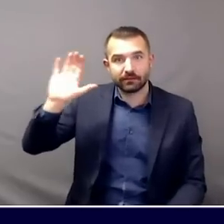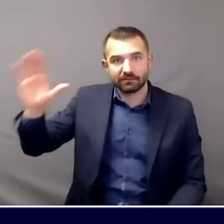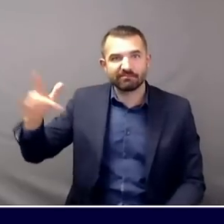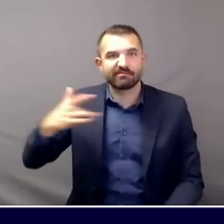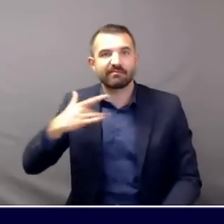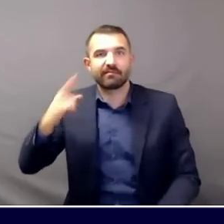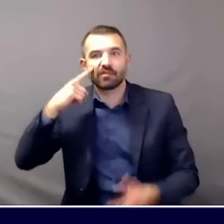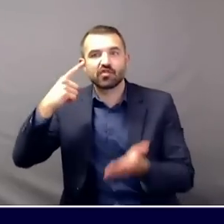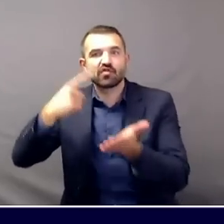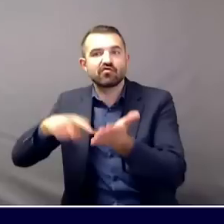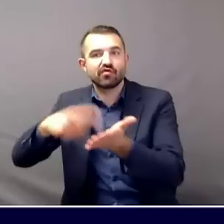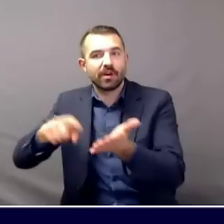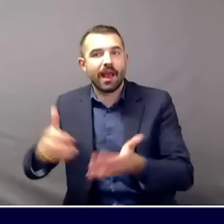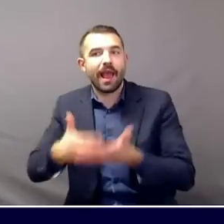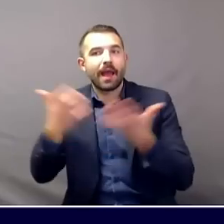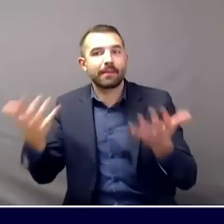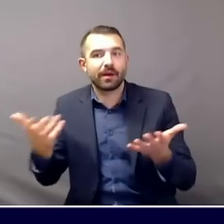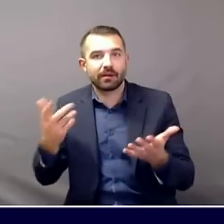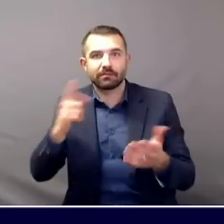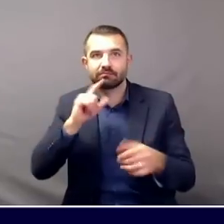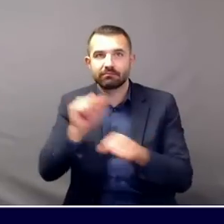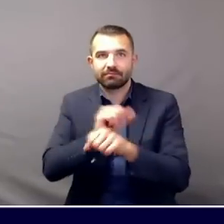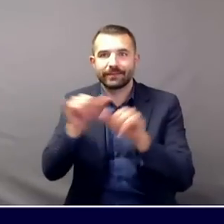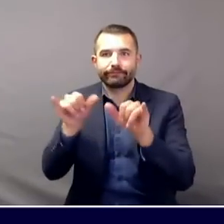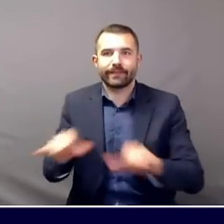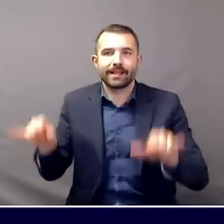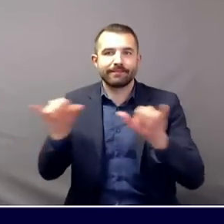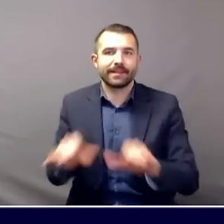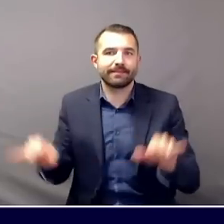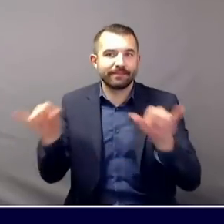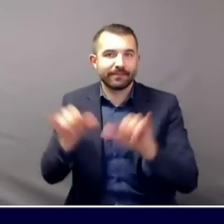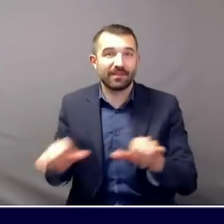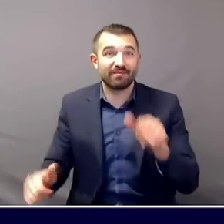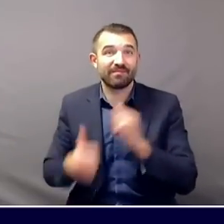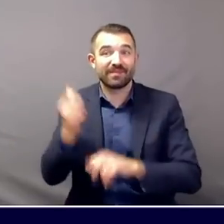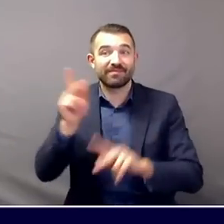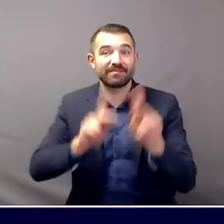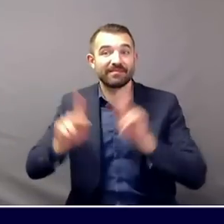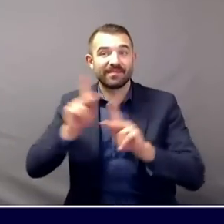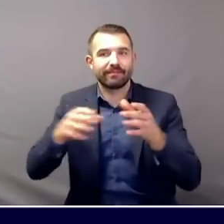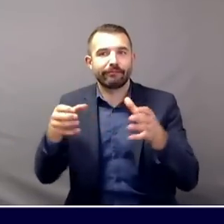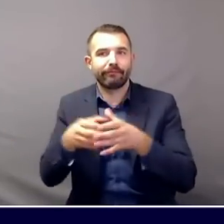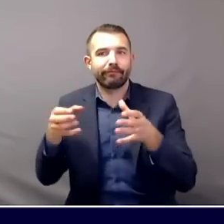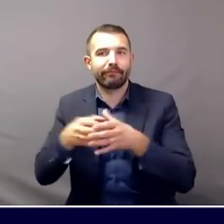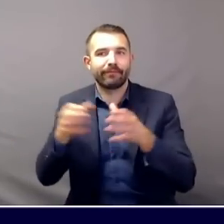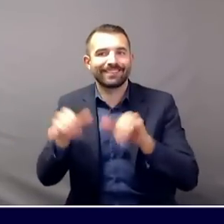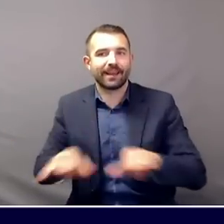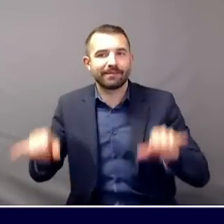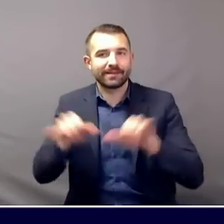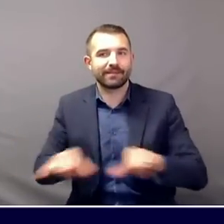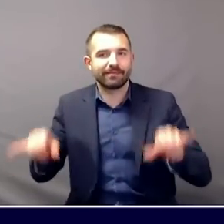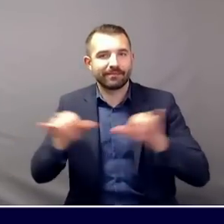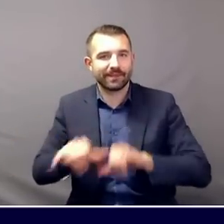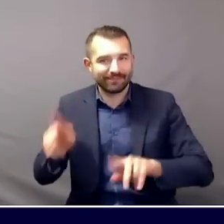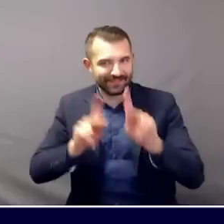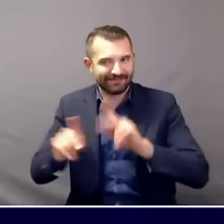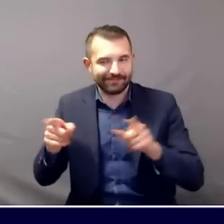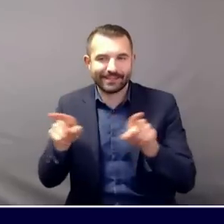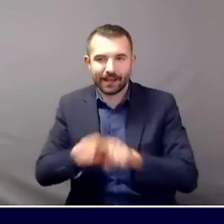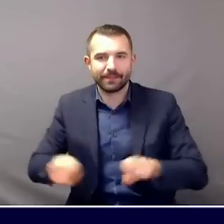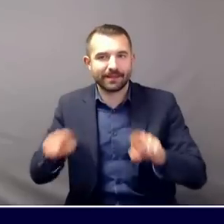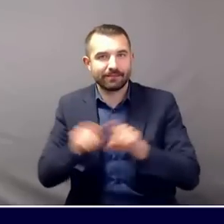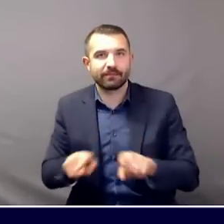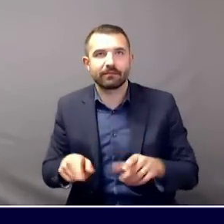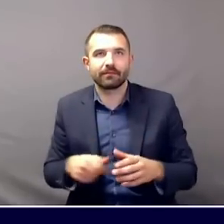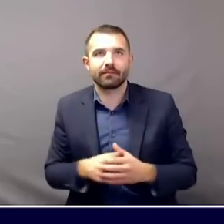That being said, exposure notification, as it's called, is another interesting option out there as we're thinking